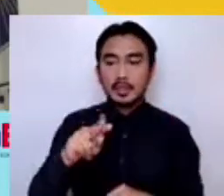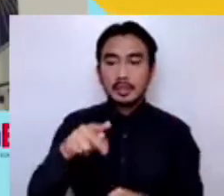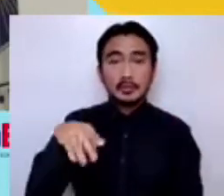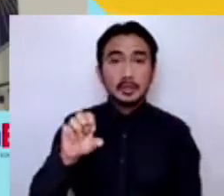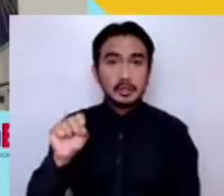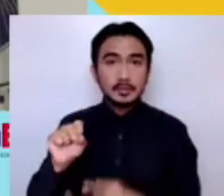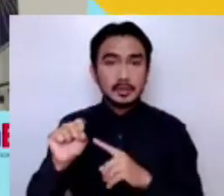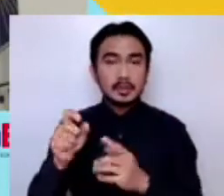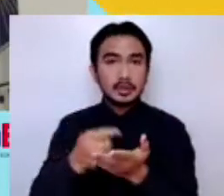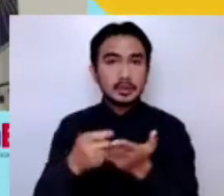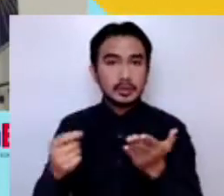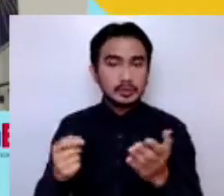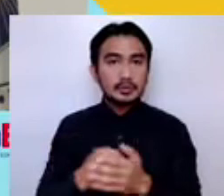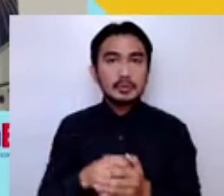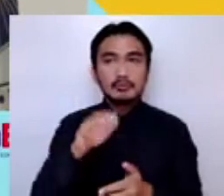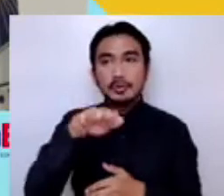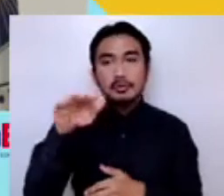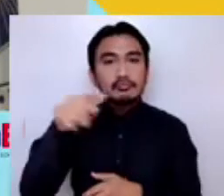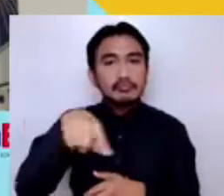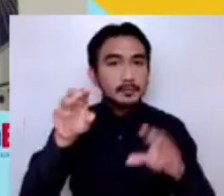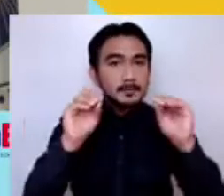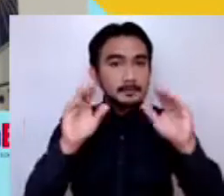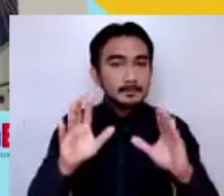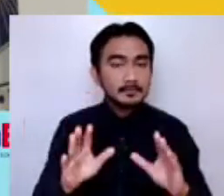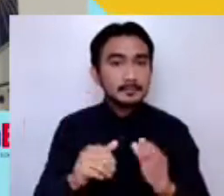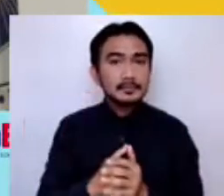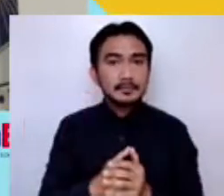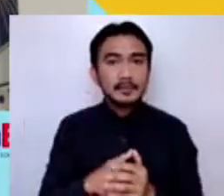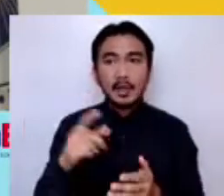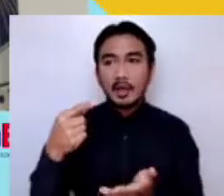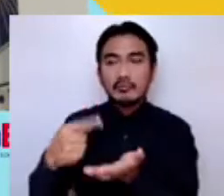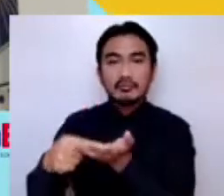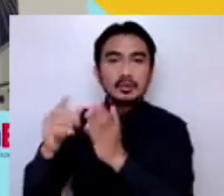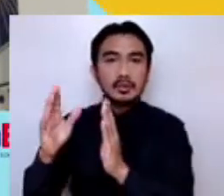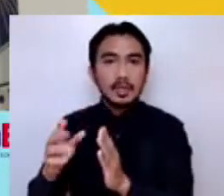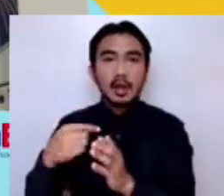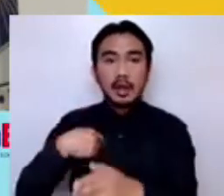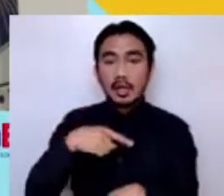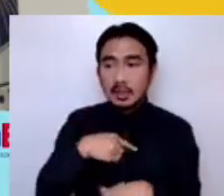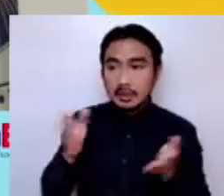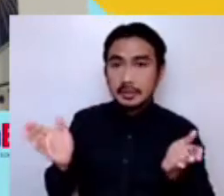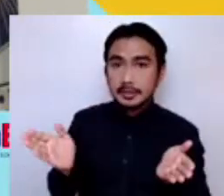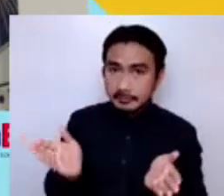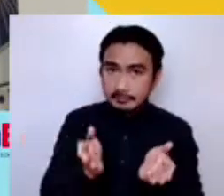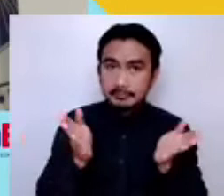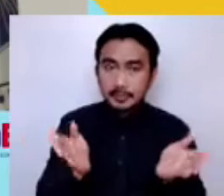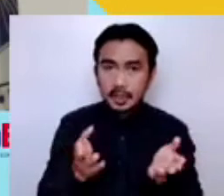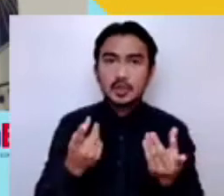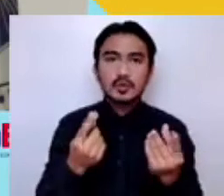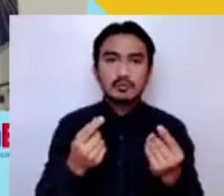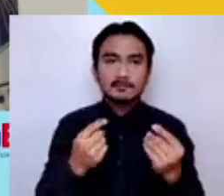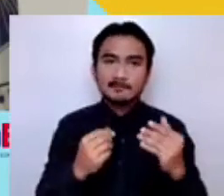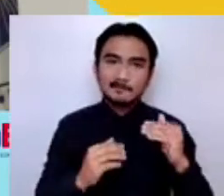field. To our teachers, our ratees, we encourage you to maximize the